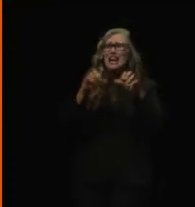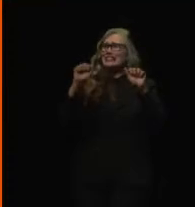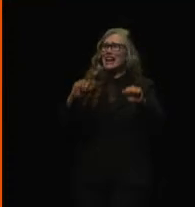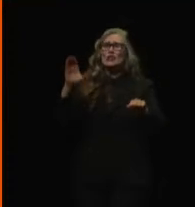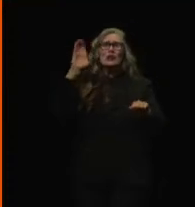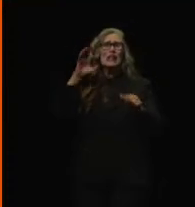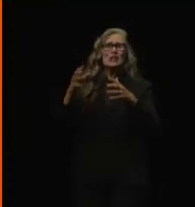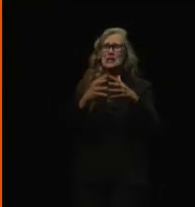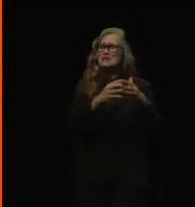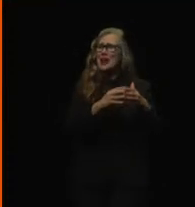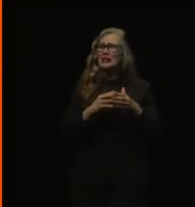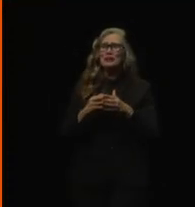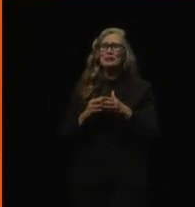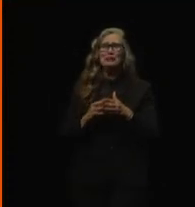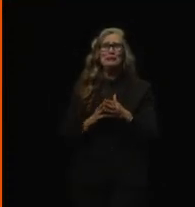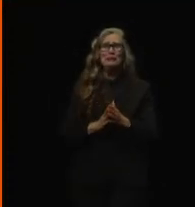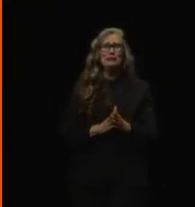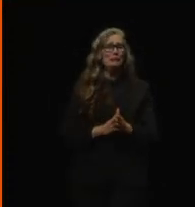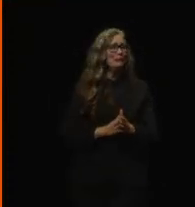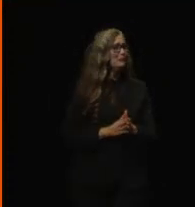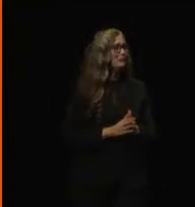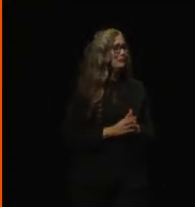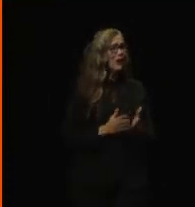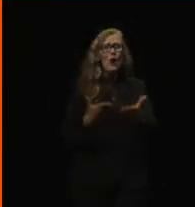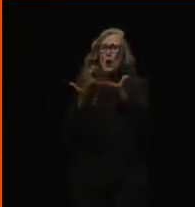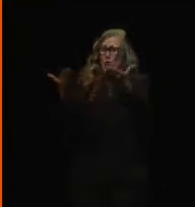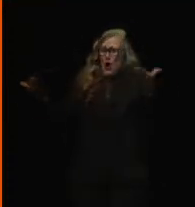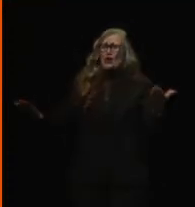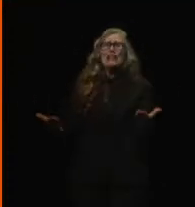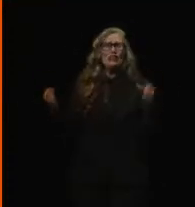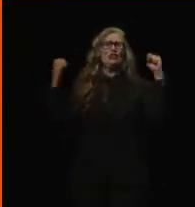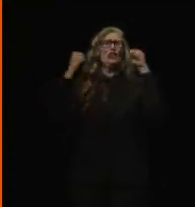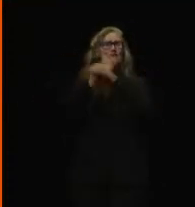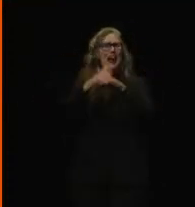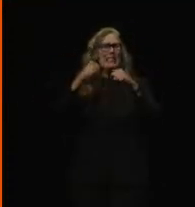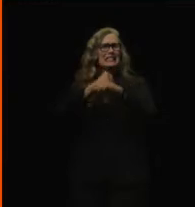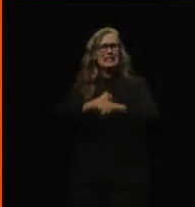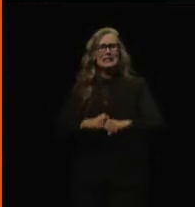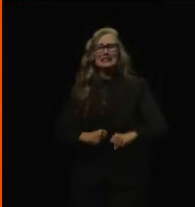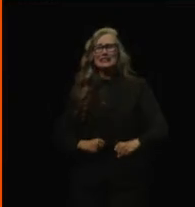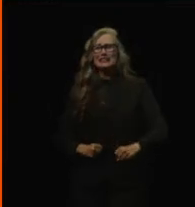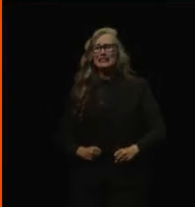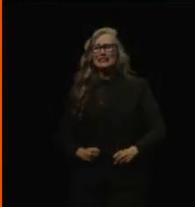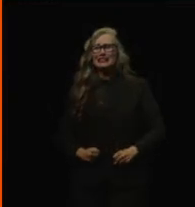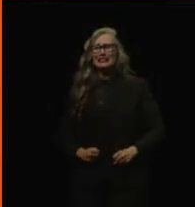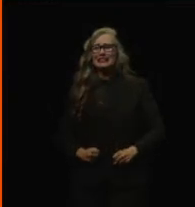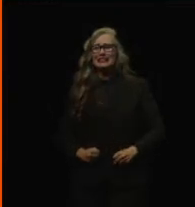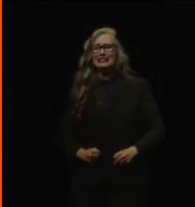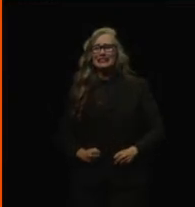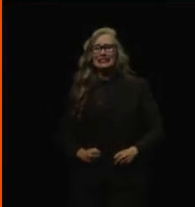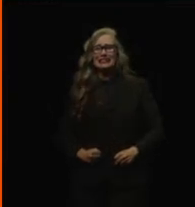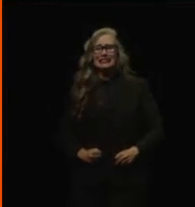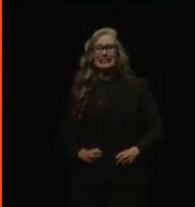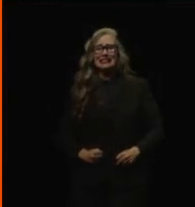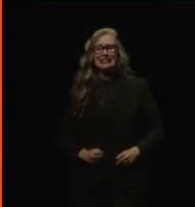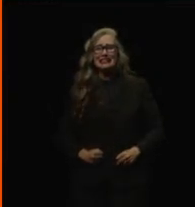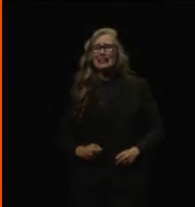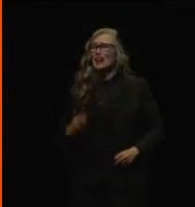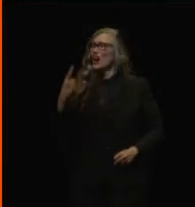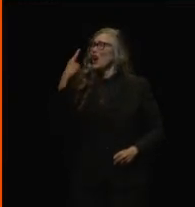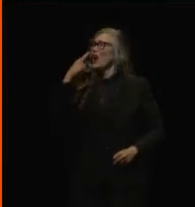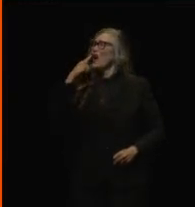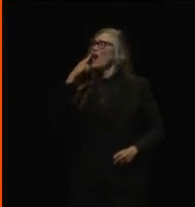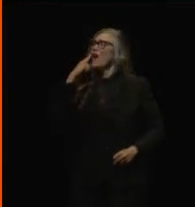us, America? We are here to fight. We are here to fight. For this country that